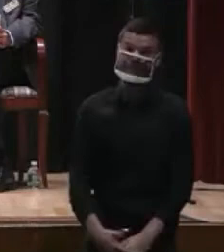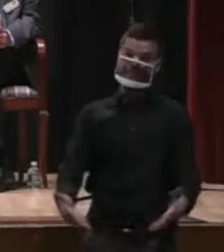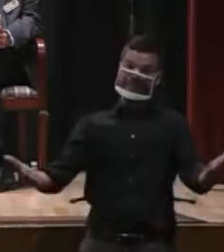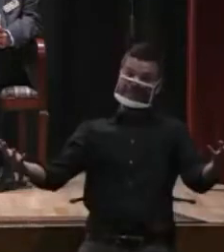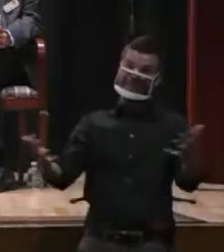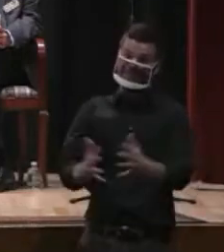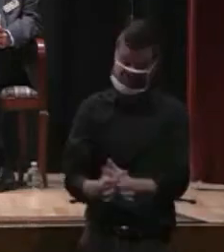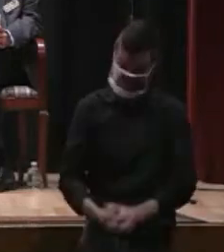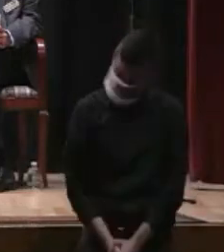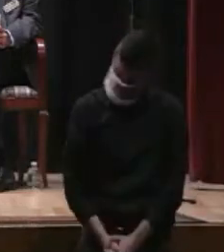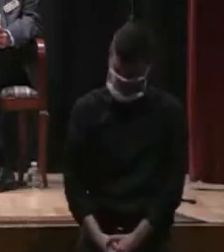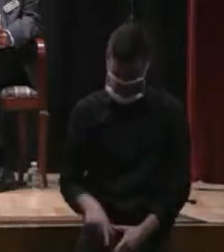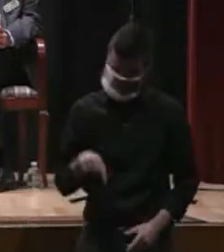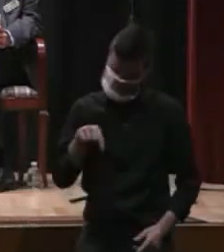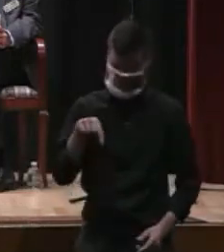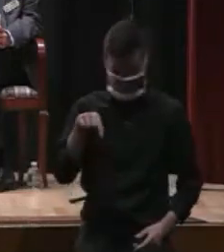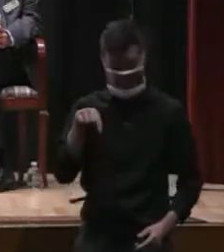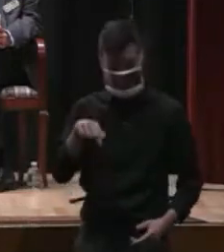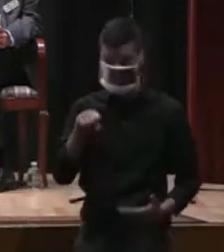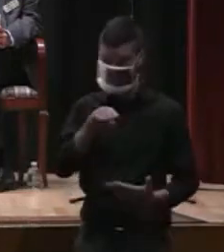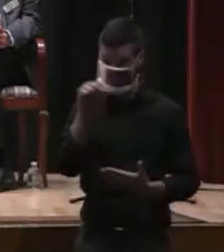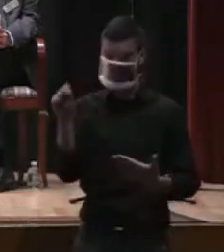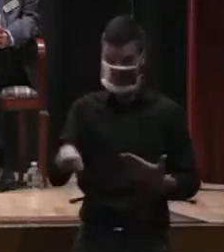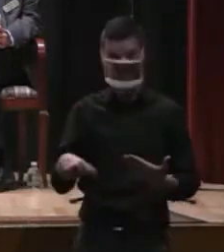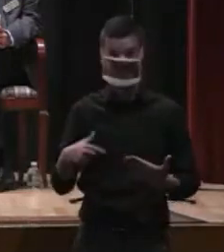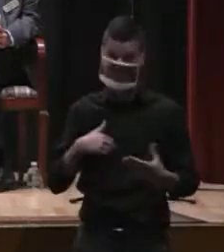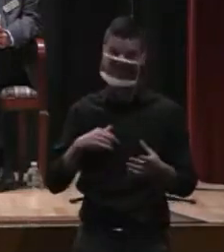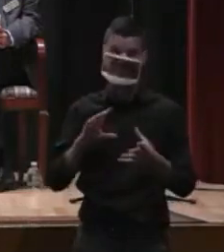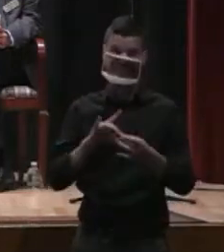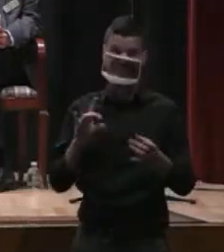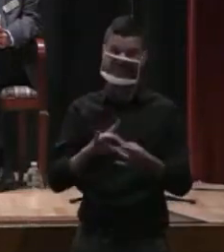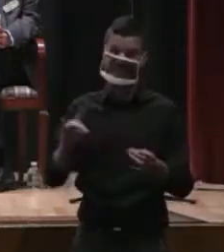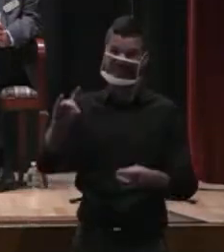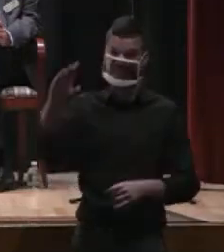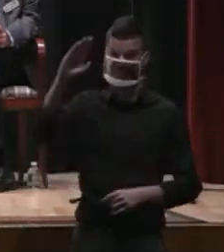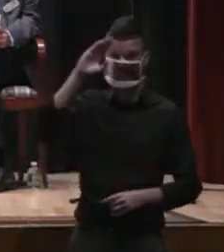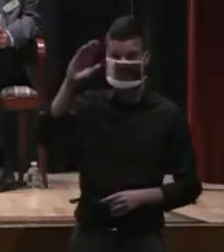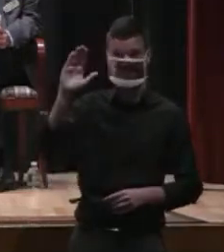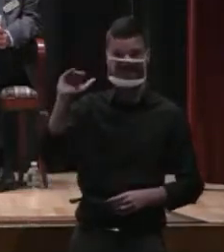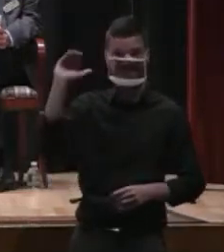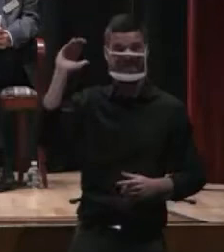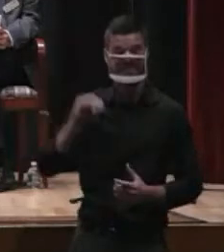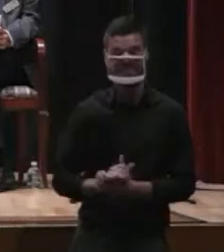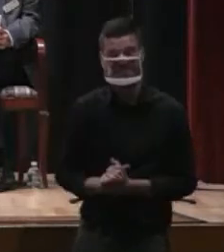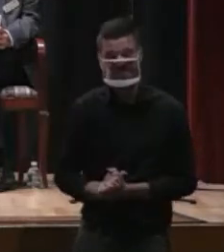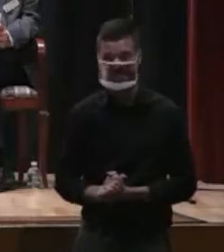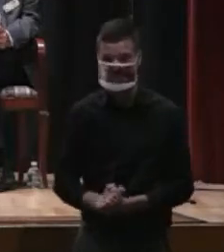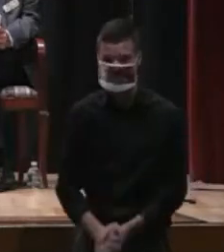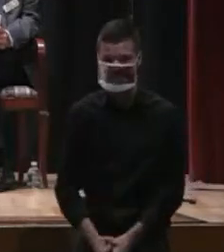y'all. This is the semester I say au revoir.